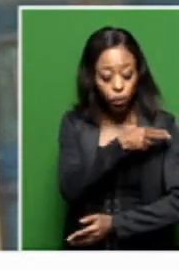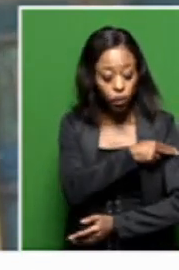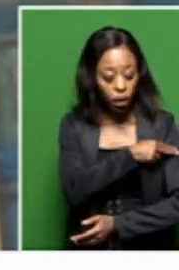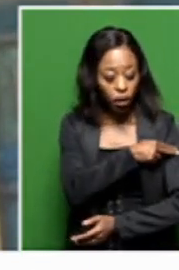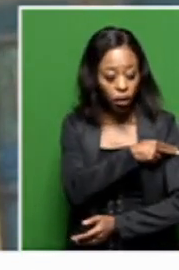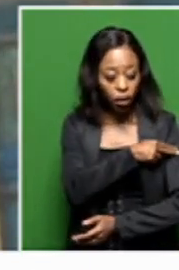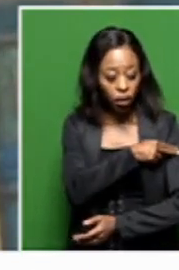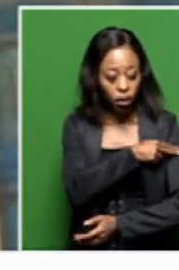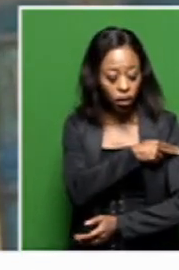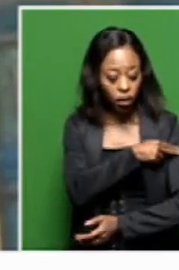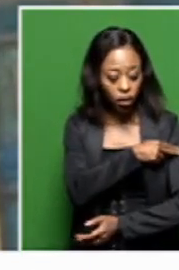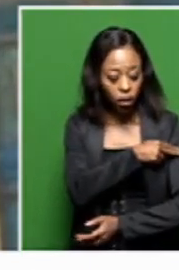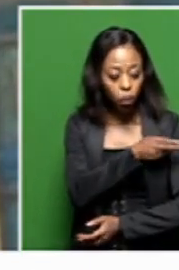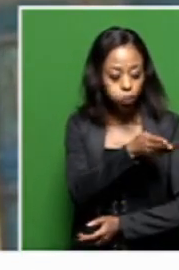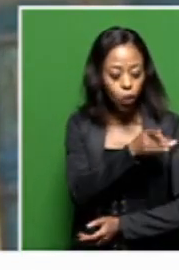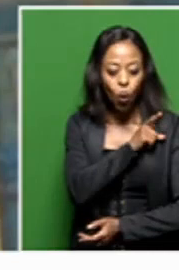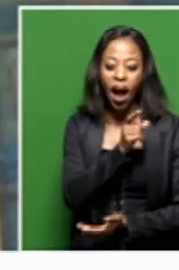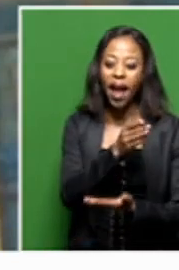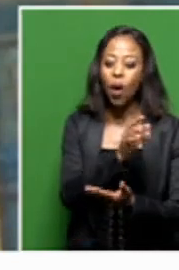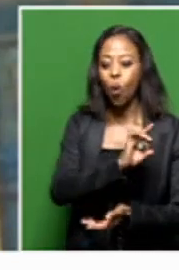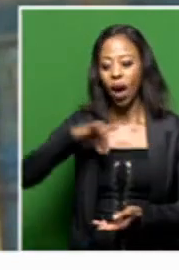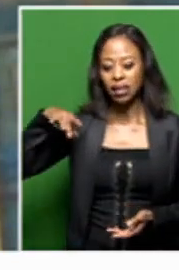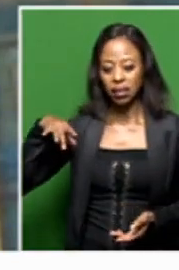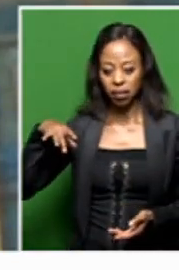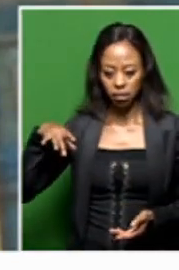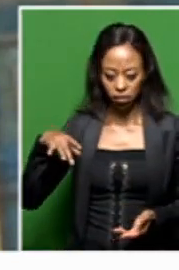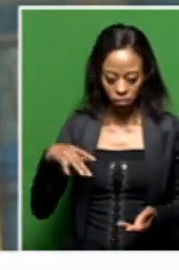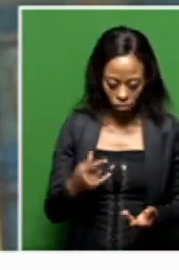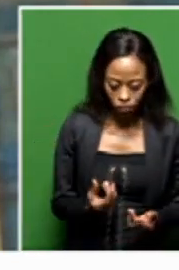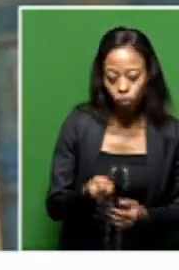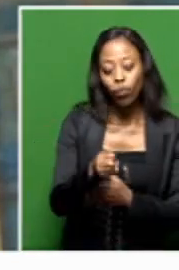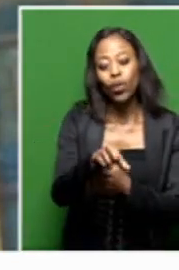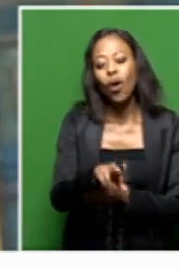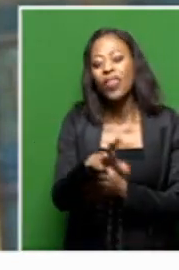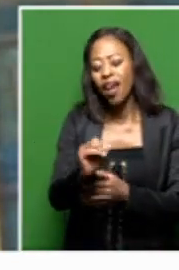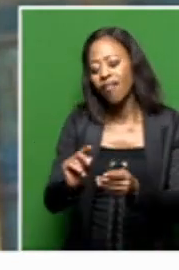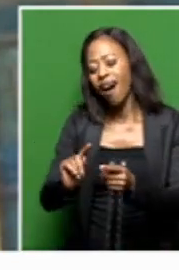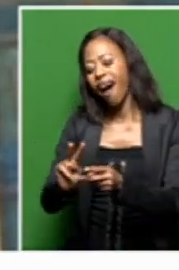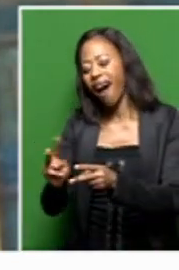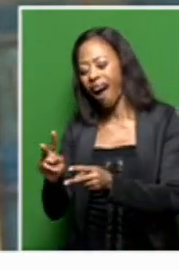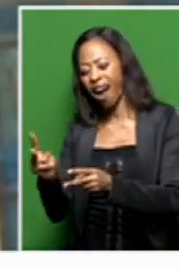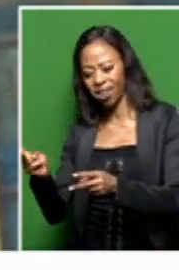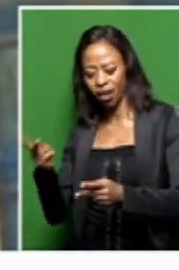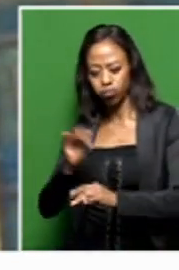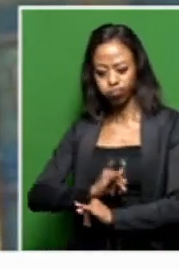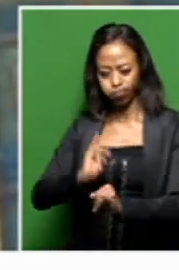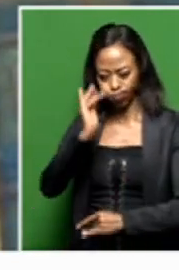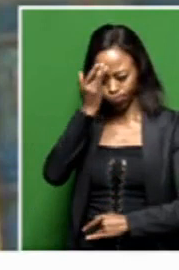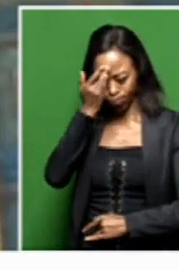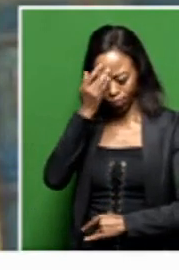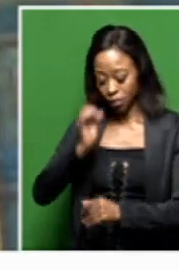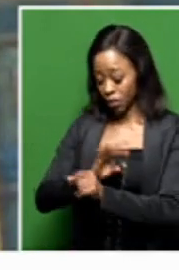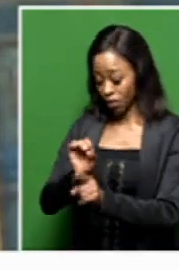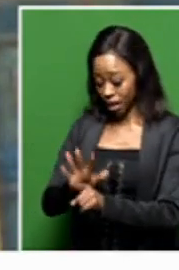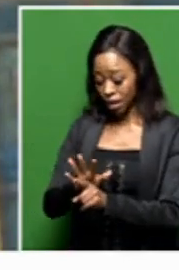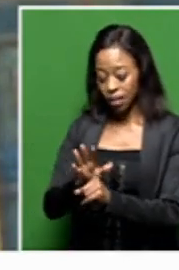because they've only had partial vaccination or that they've got other serious illness and the COVID has just been the tipping point